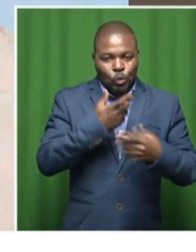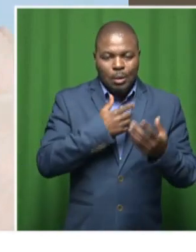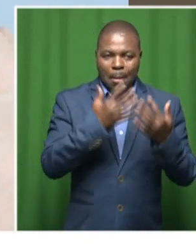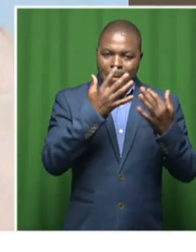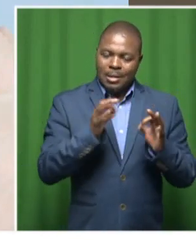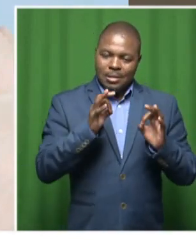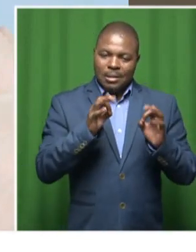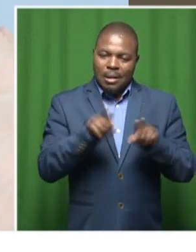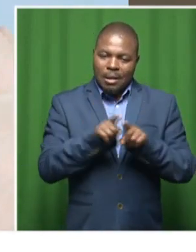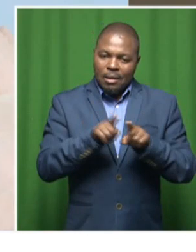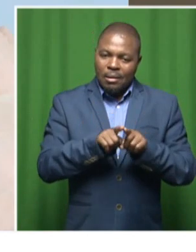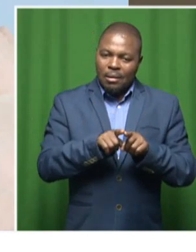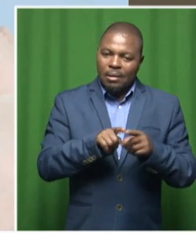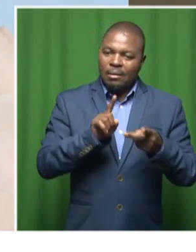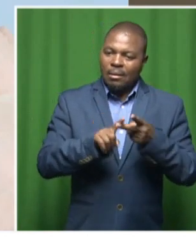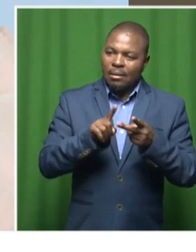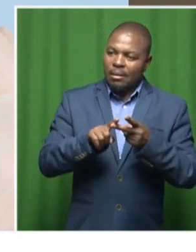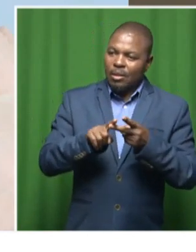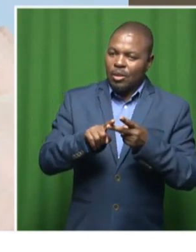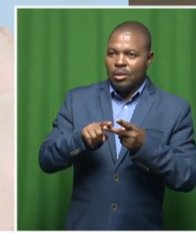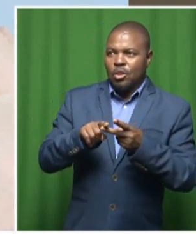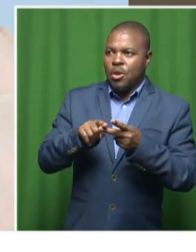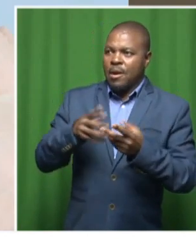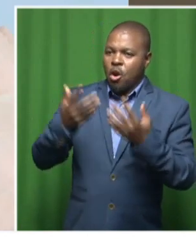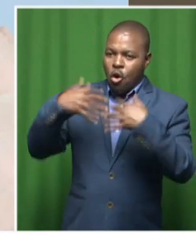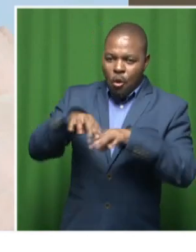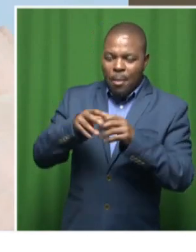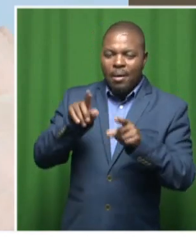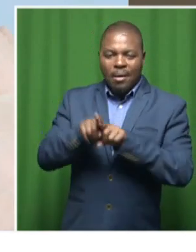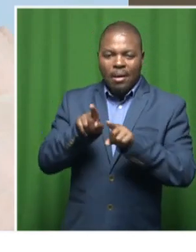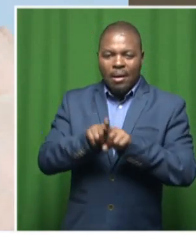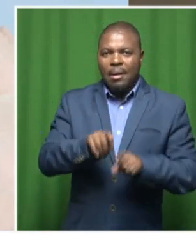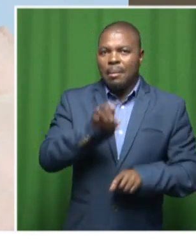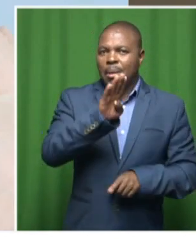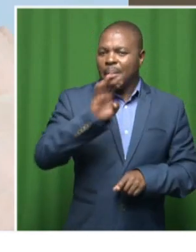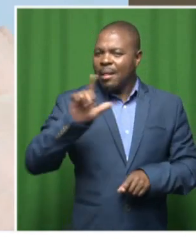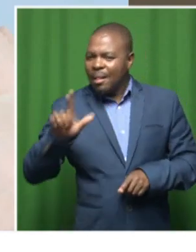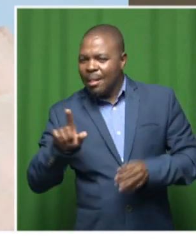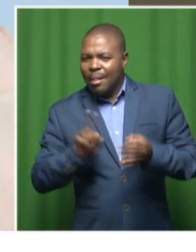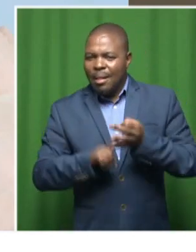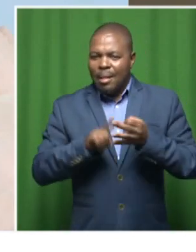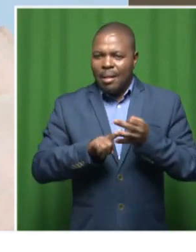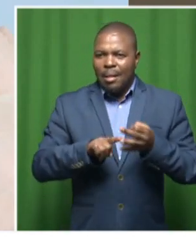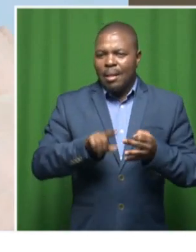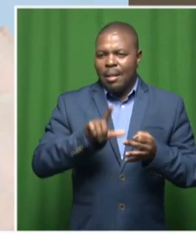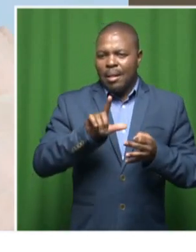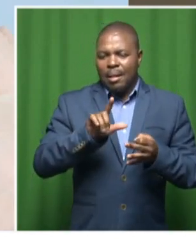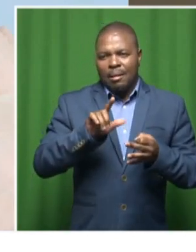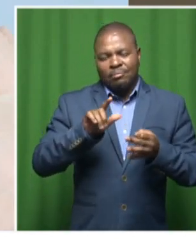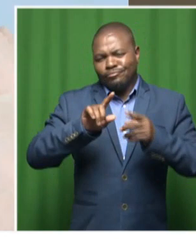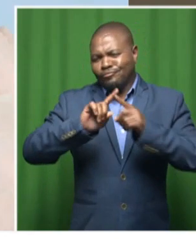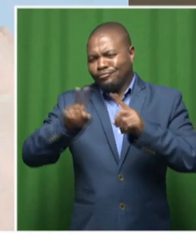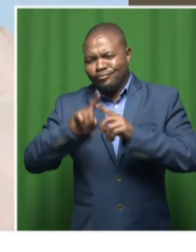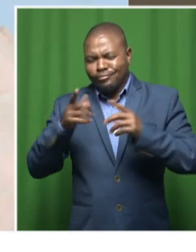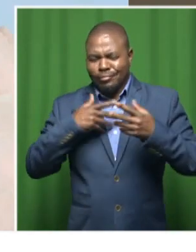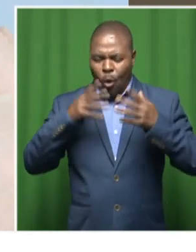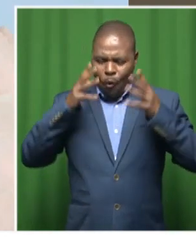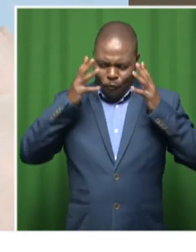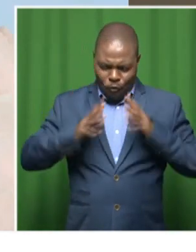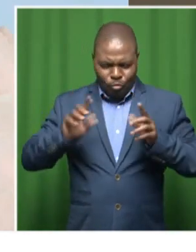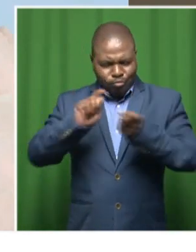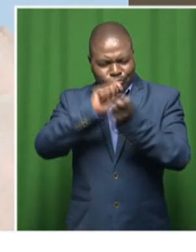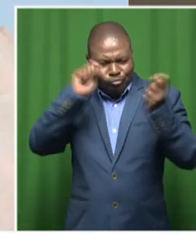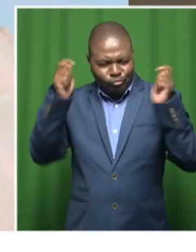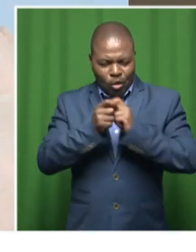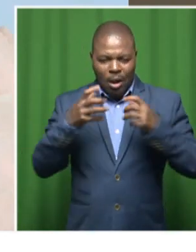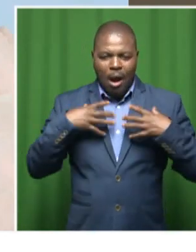procedure. Are you doing a combined procedure? Are you just doing, for example, you said a BBL? Are you doing lipo add-on? Are you doing a full mummy makeover with a